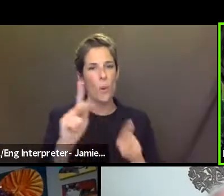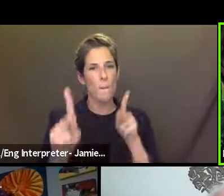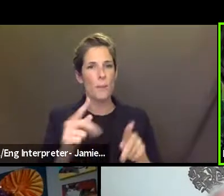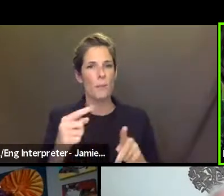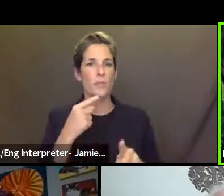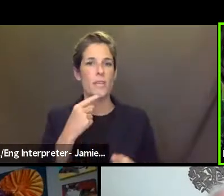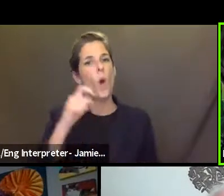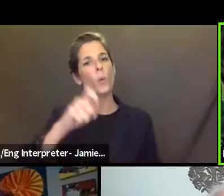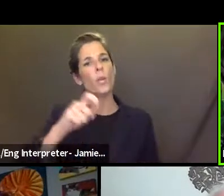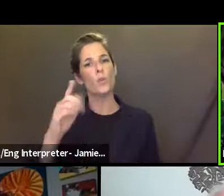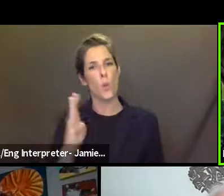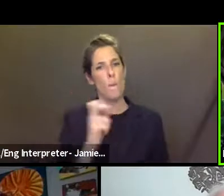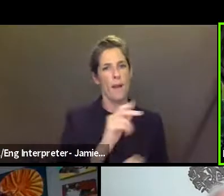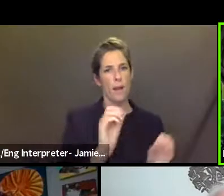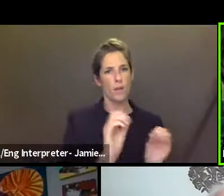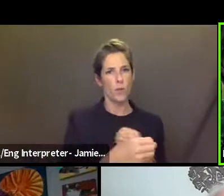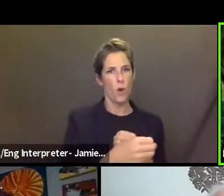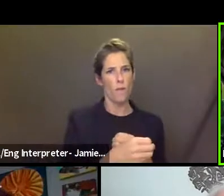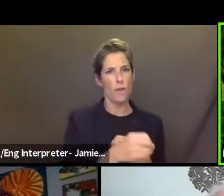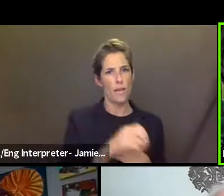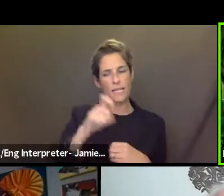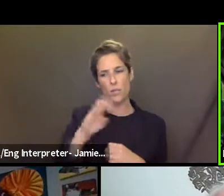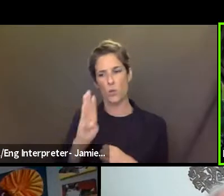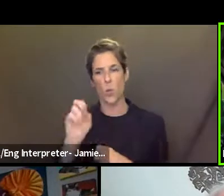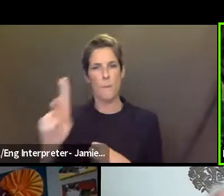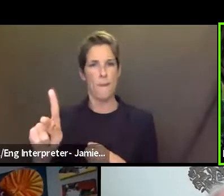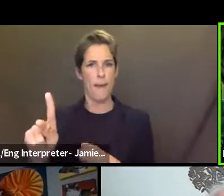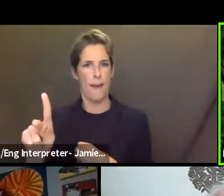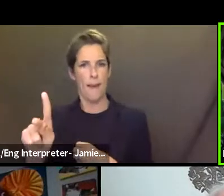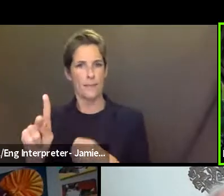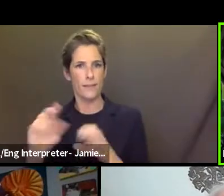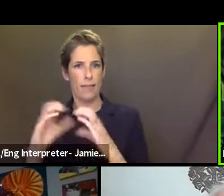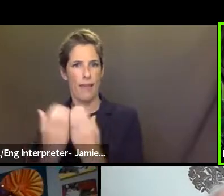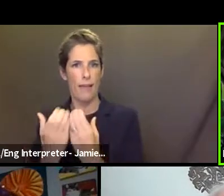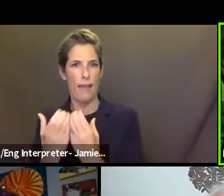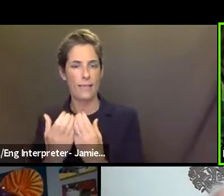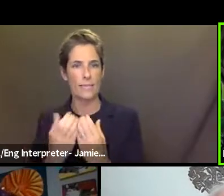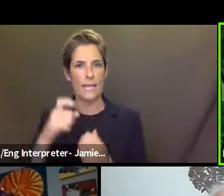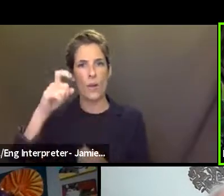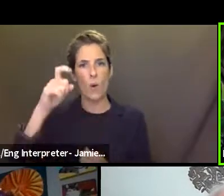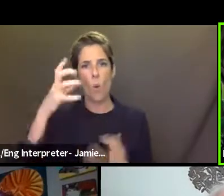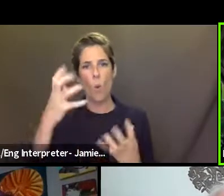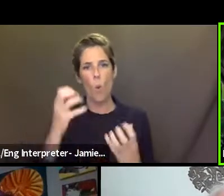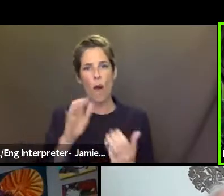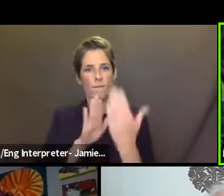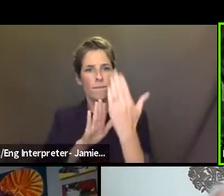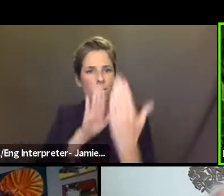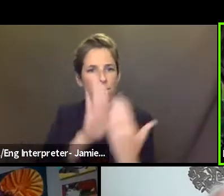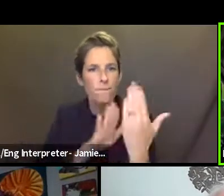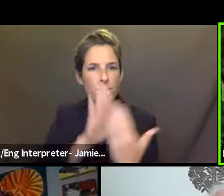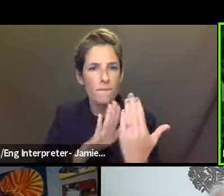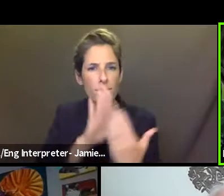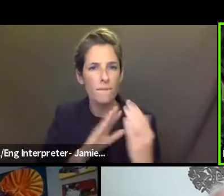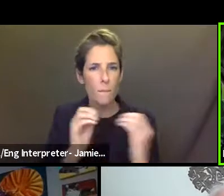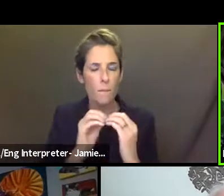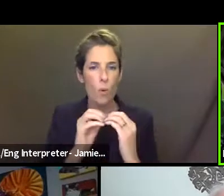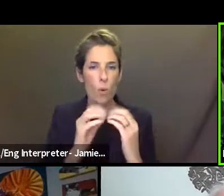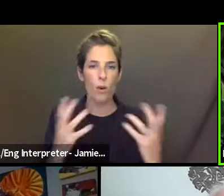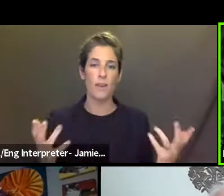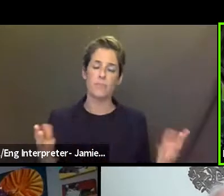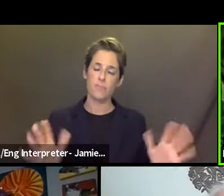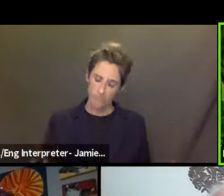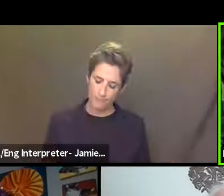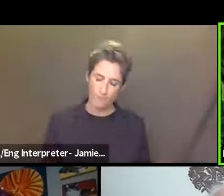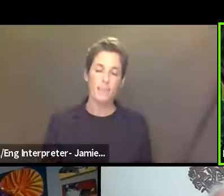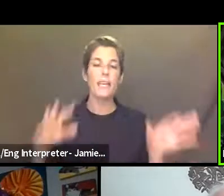Hey, we're really looking forward to in-person meetings. We're really looking forward to in-person classrooms. And for sure, there